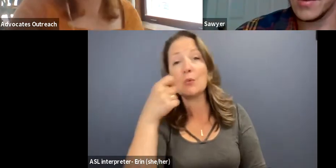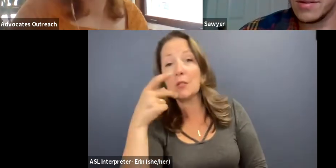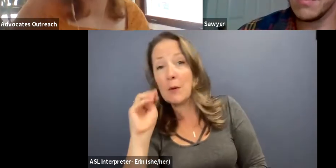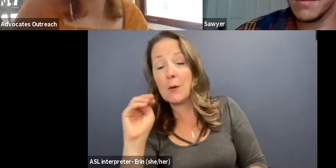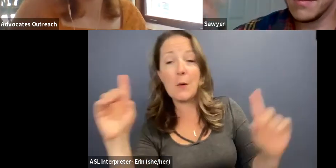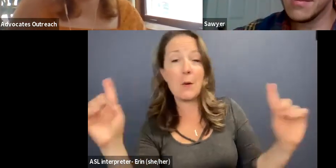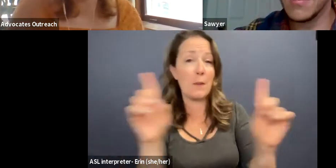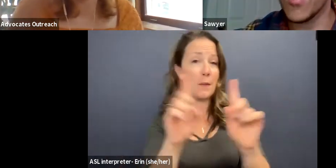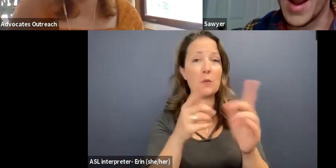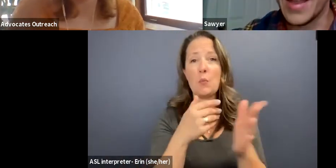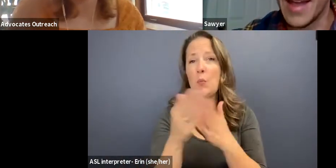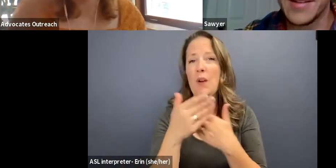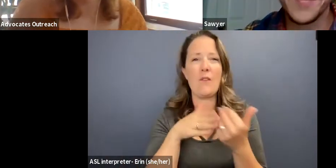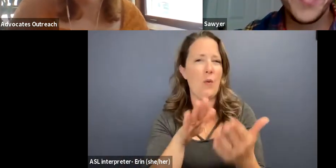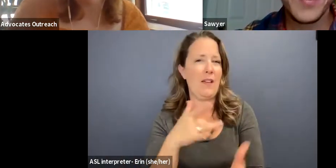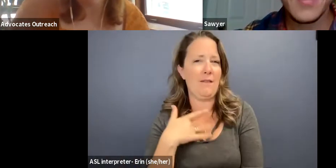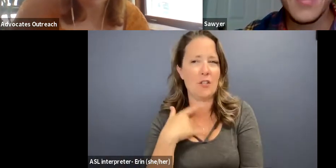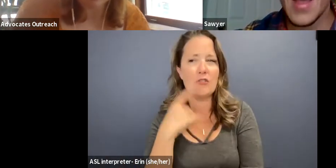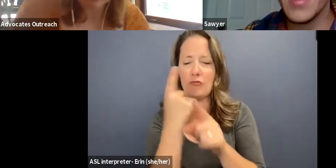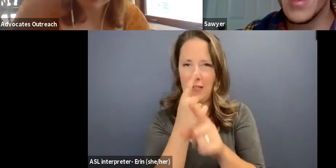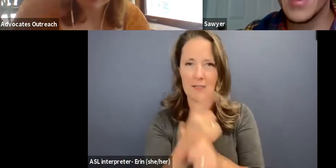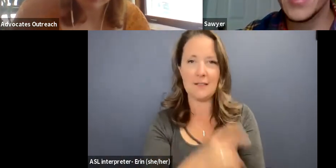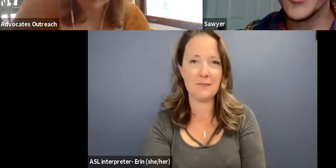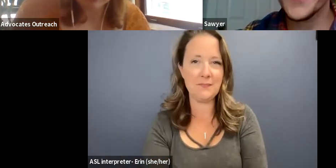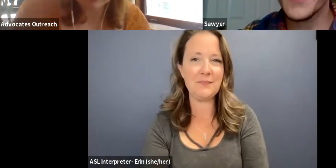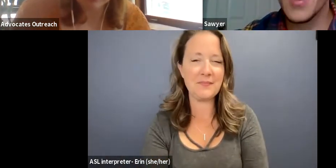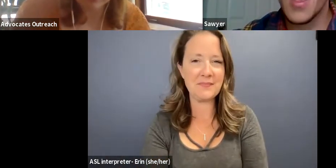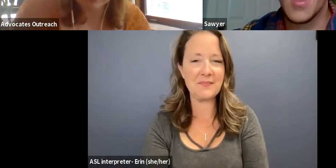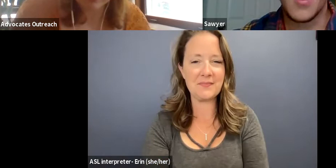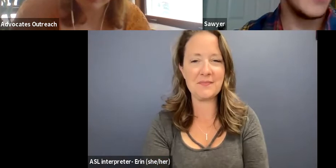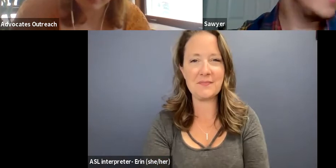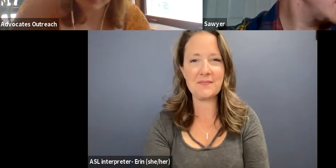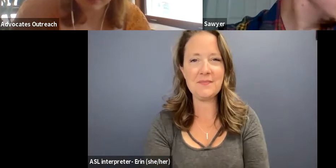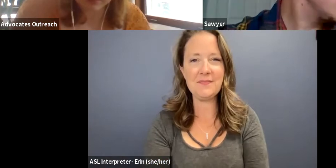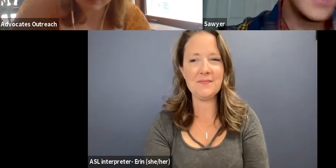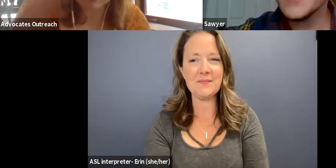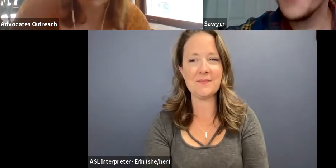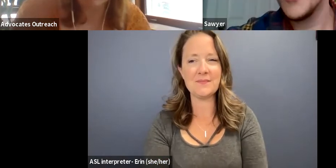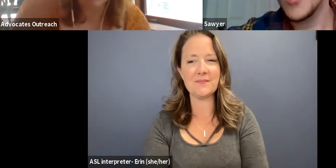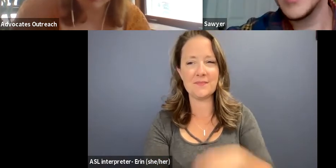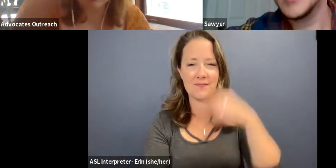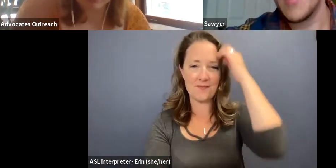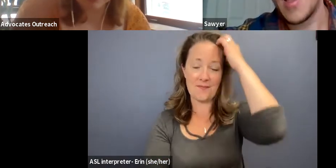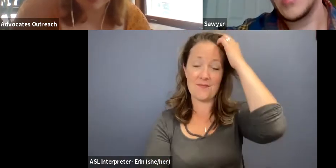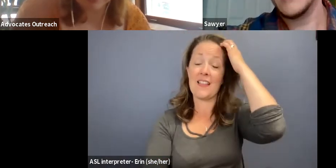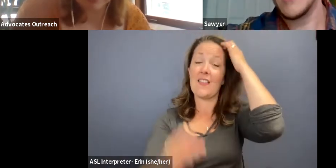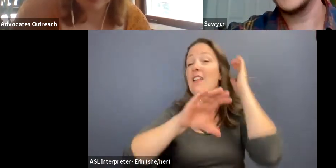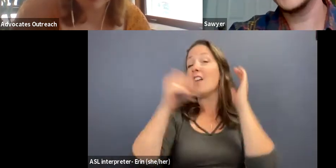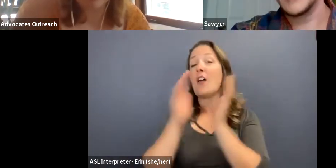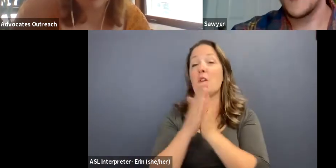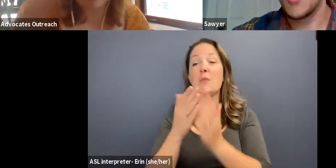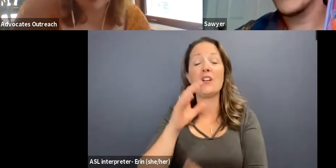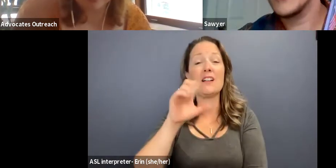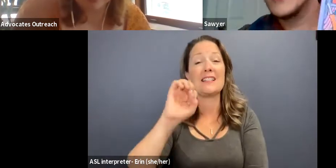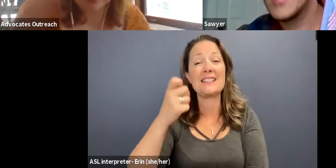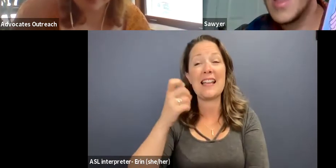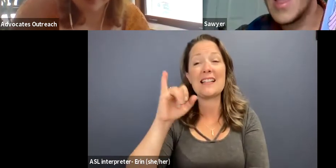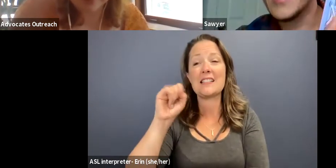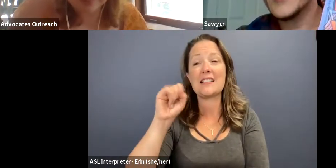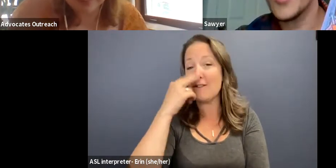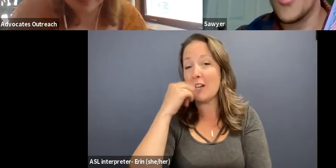that they became one brand new thing. And then at first, this is just a tiny thing. Sometimes